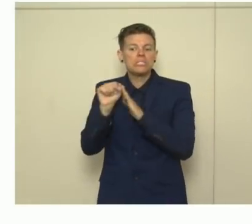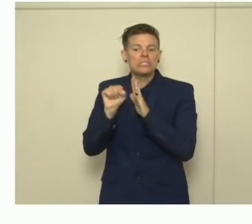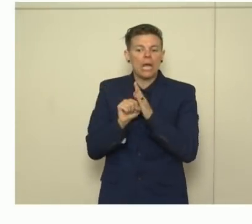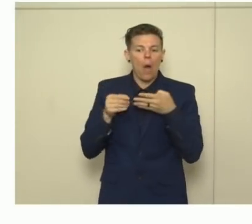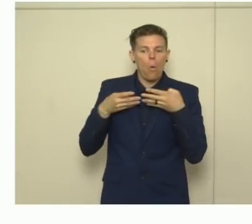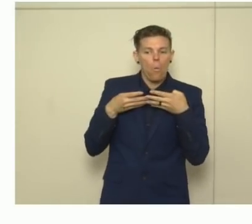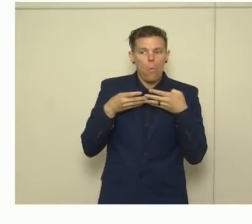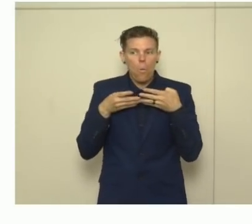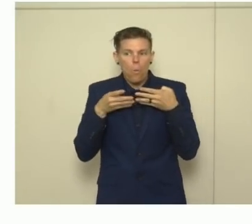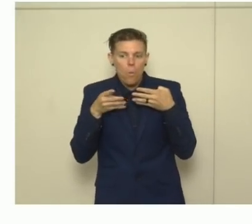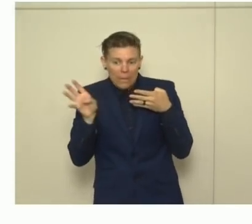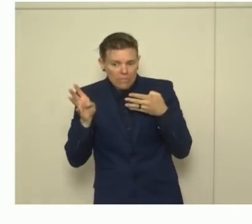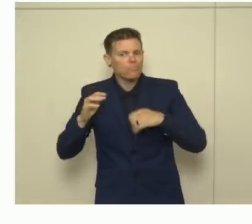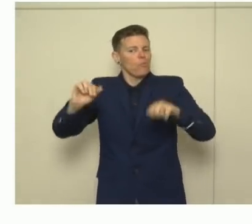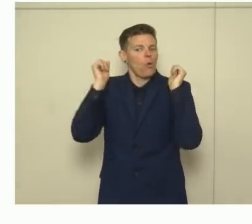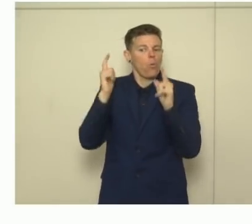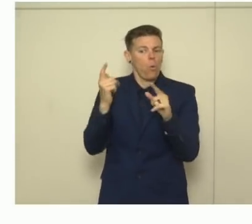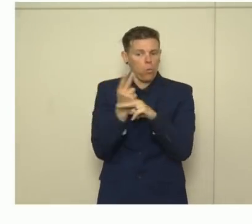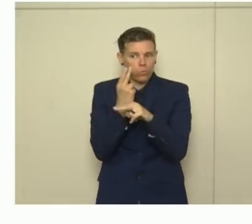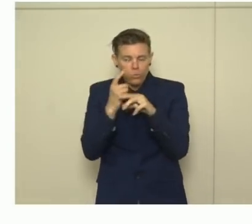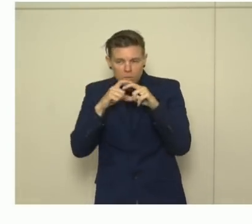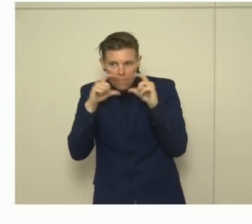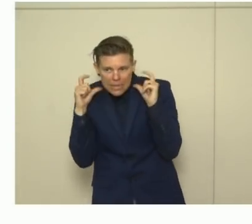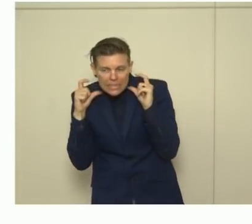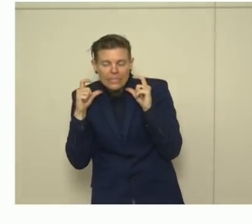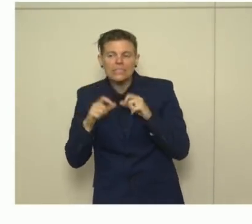screened everybody coming in every day for symptoms,